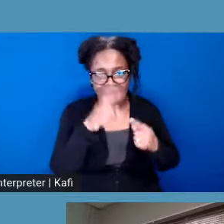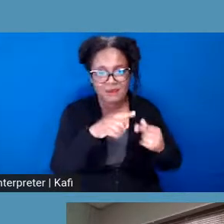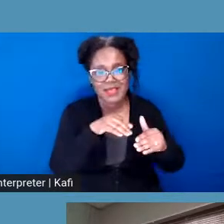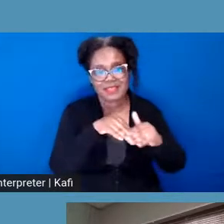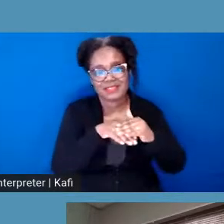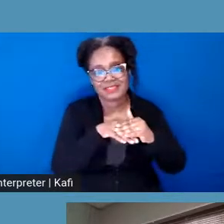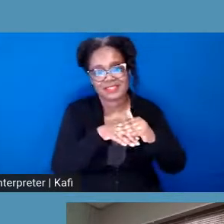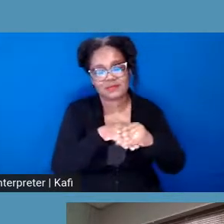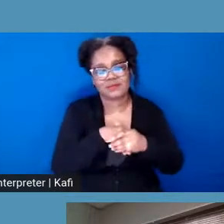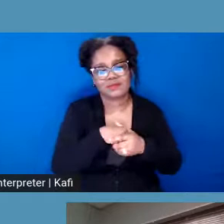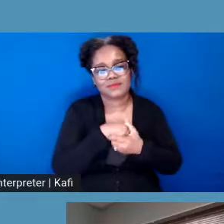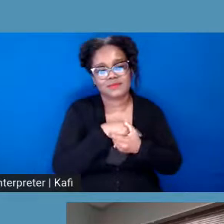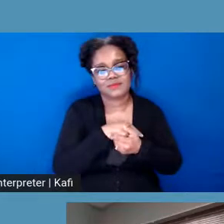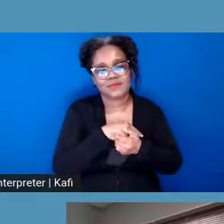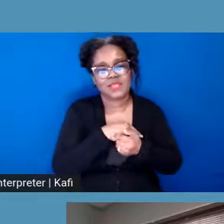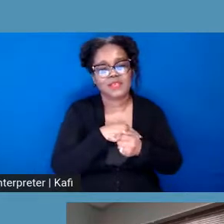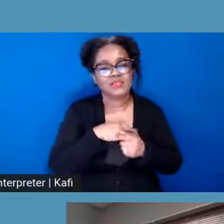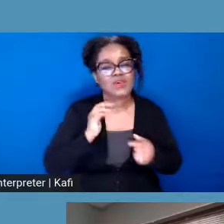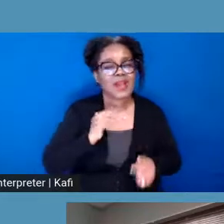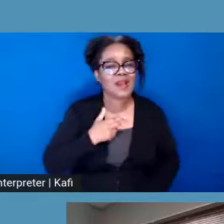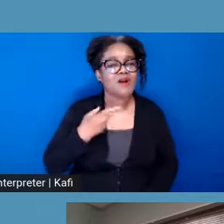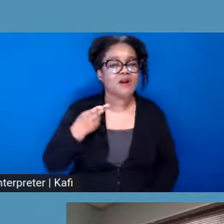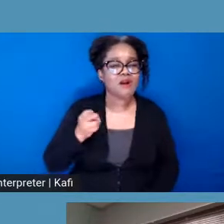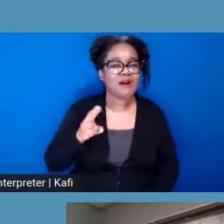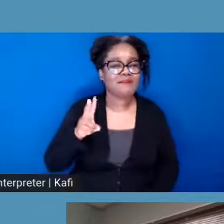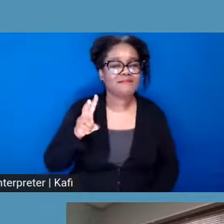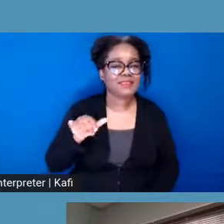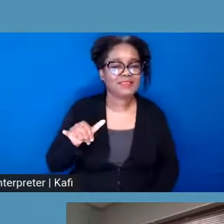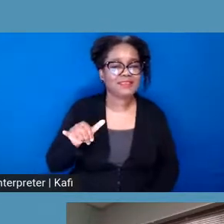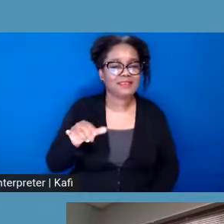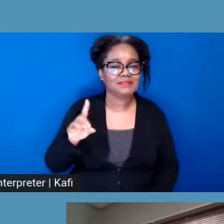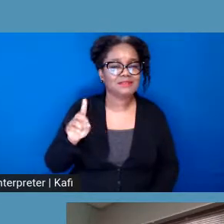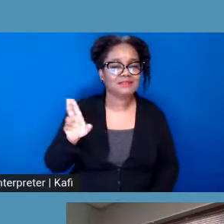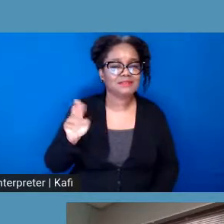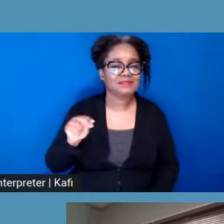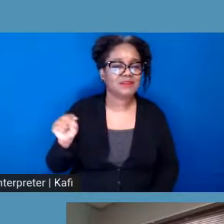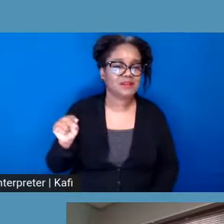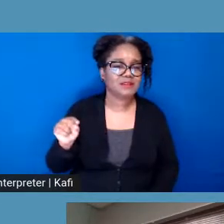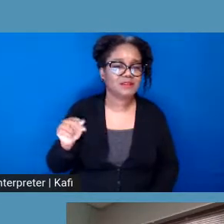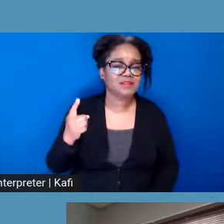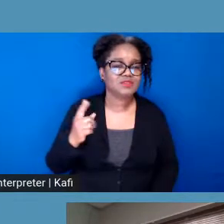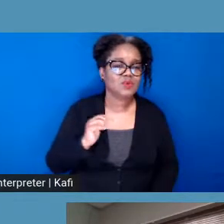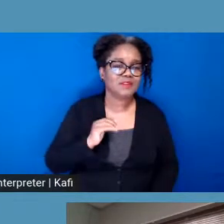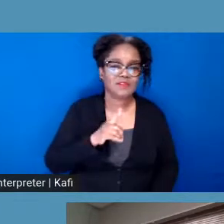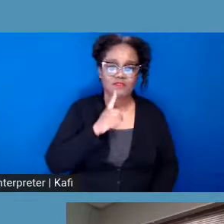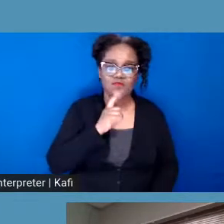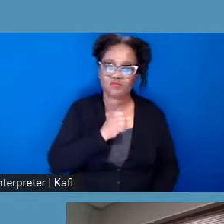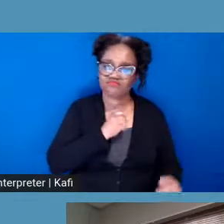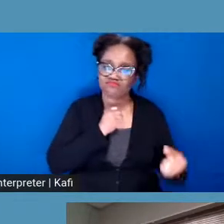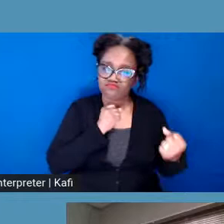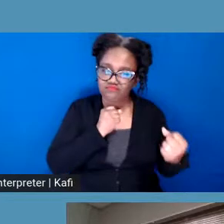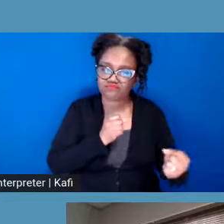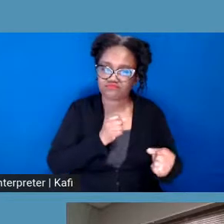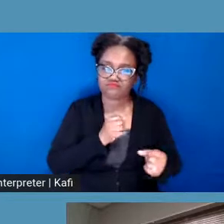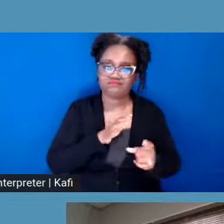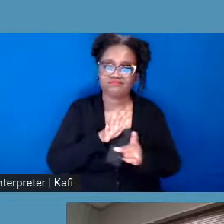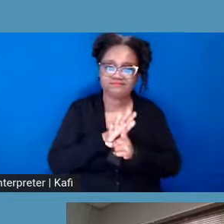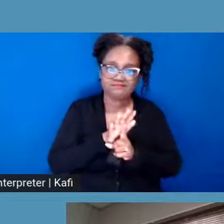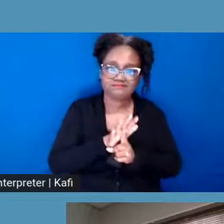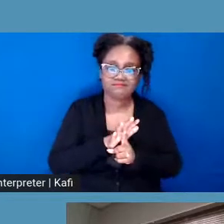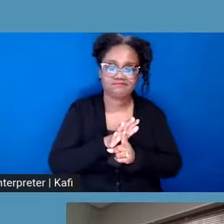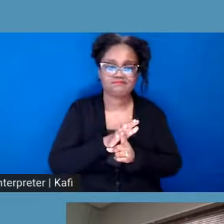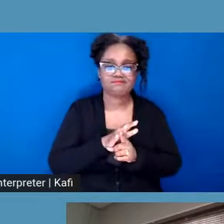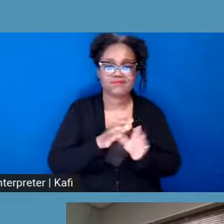our Harvey Dunn collection is one of our cornerstone collections and probably the one that we get the most questions